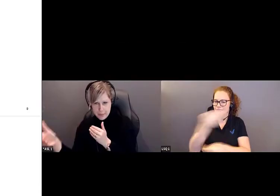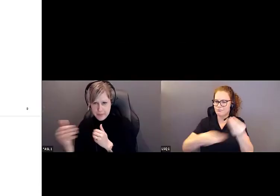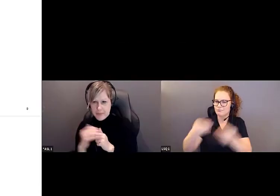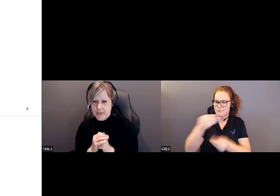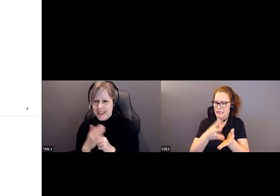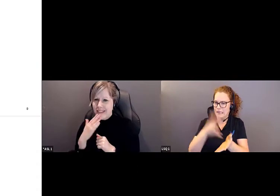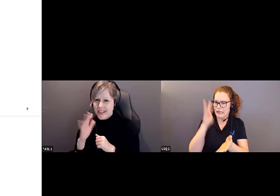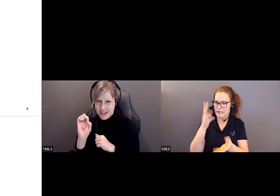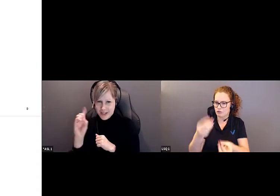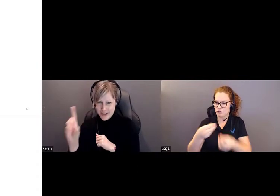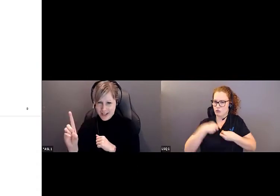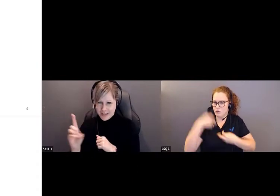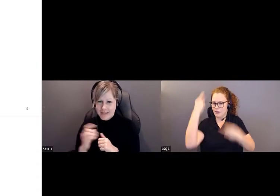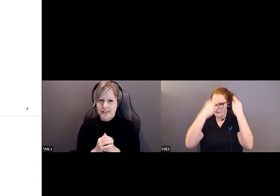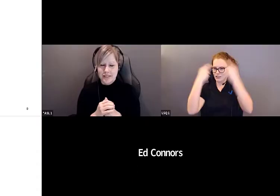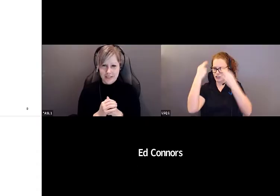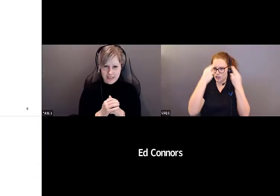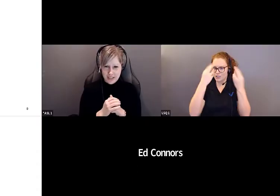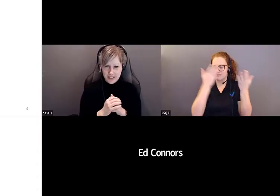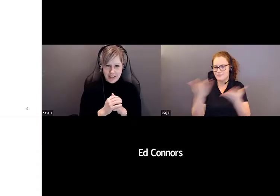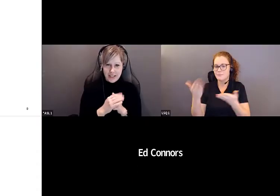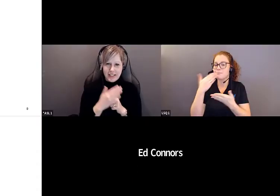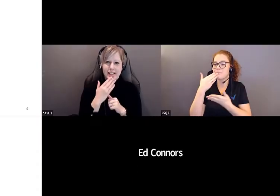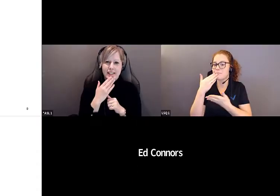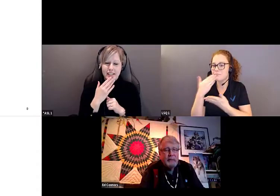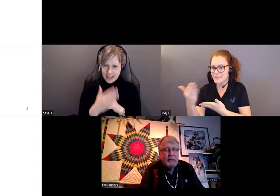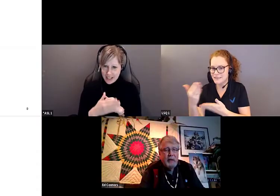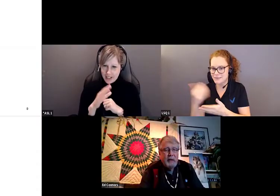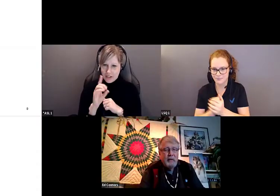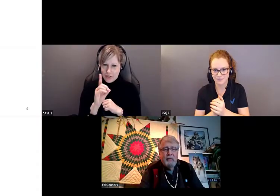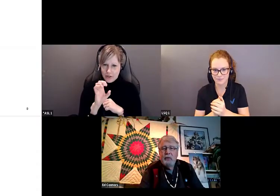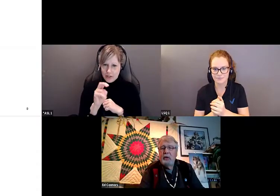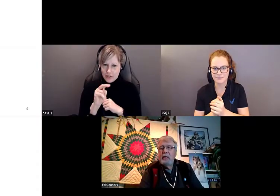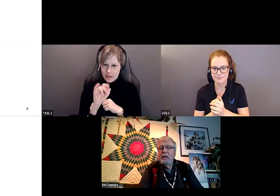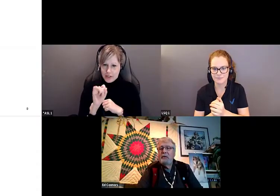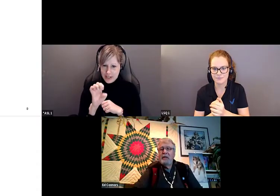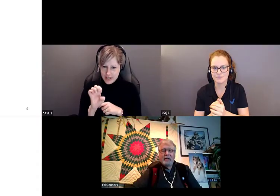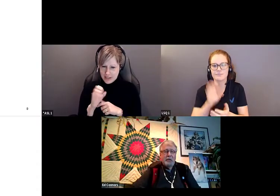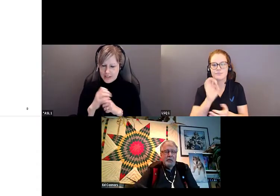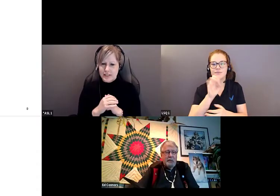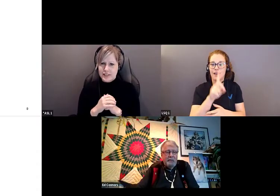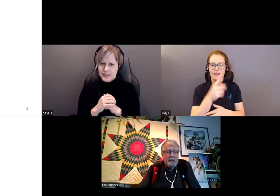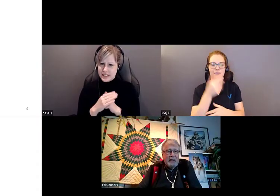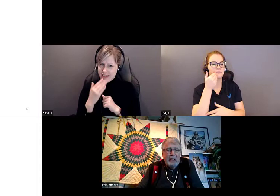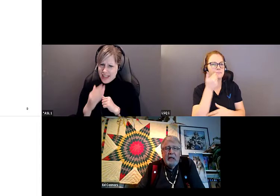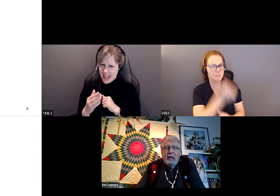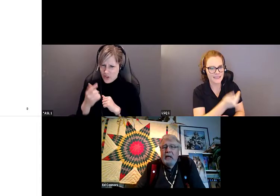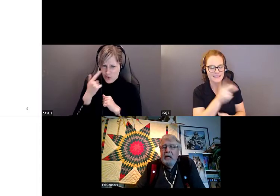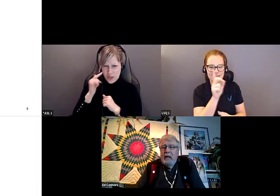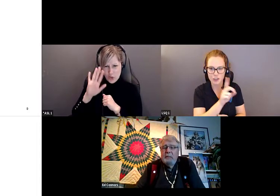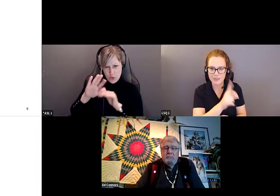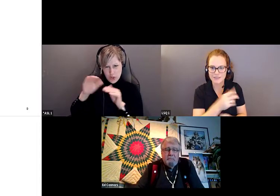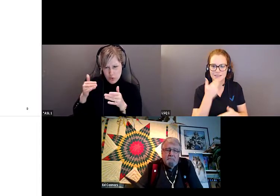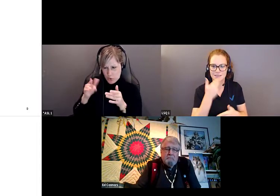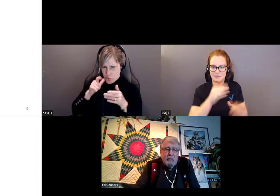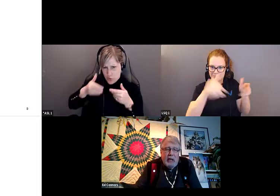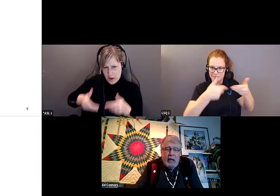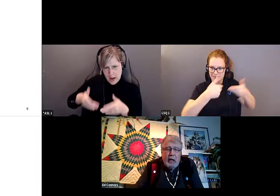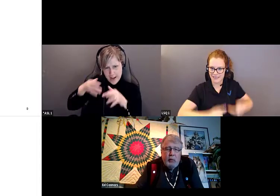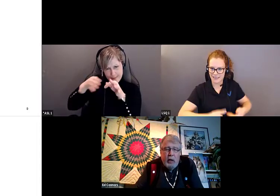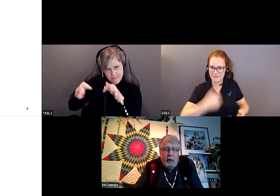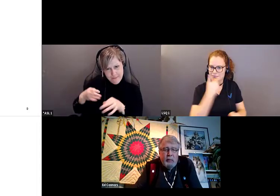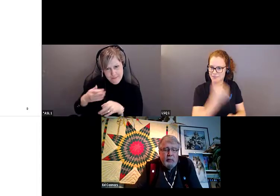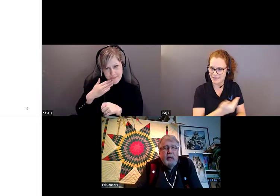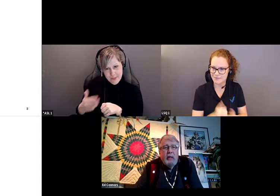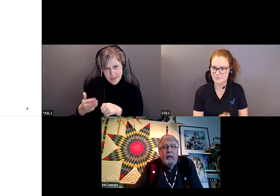Thank you, Denise, Megwich, Nyawa, for the introduction. And